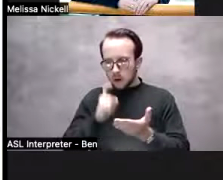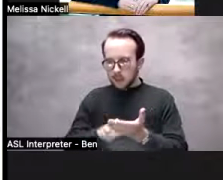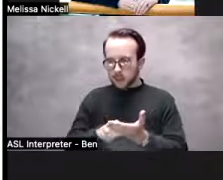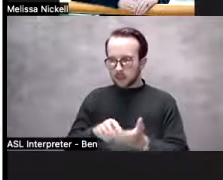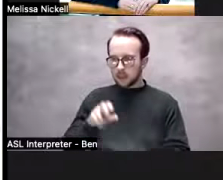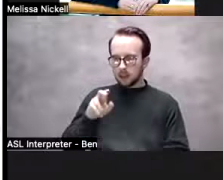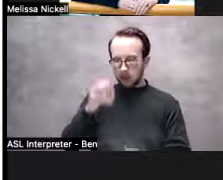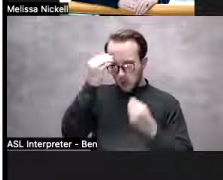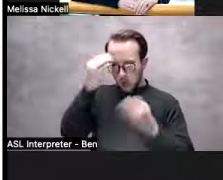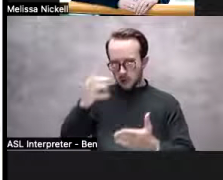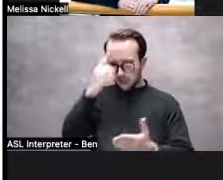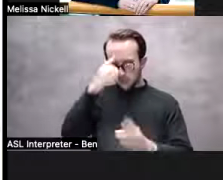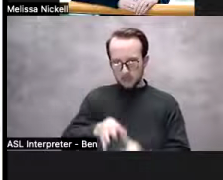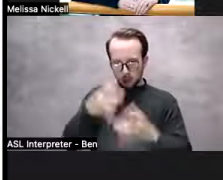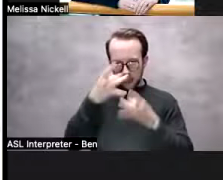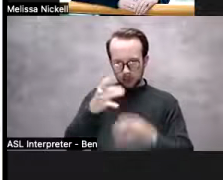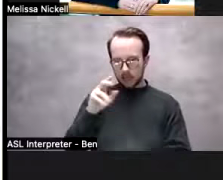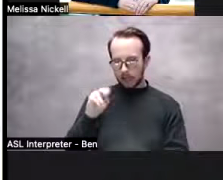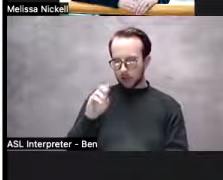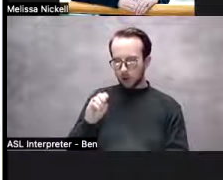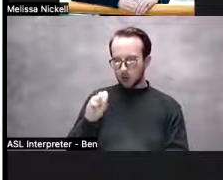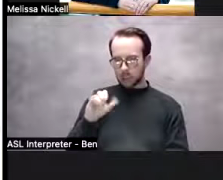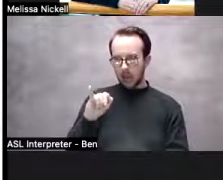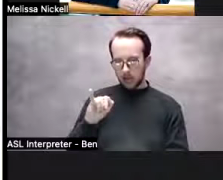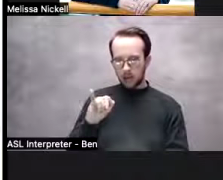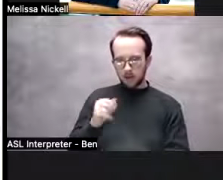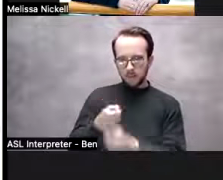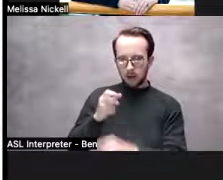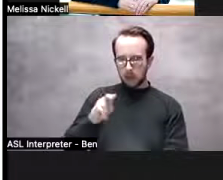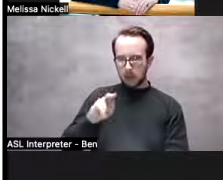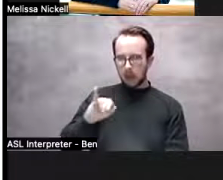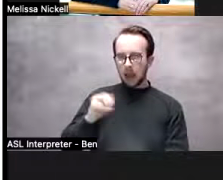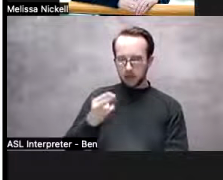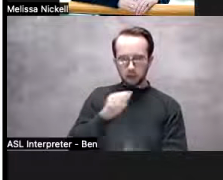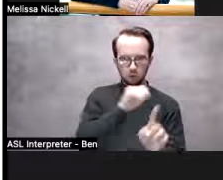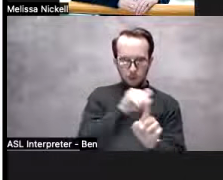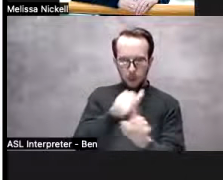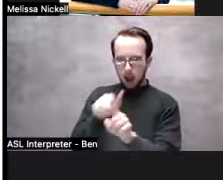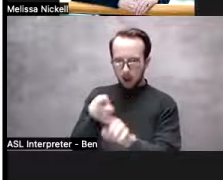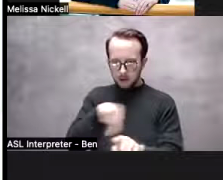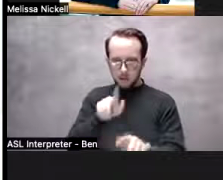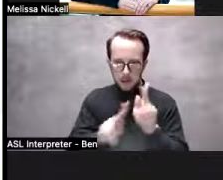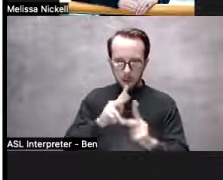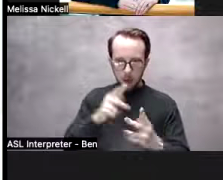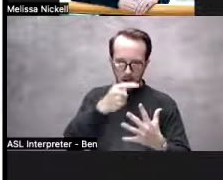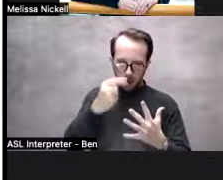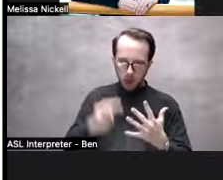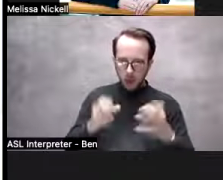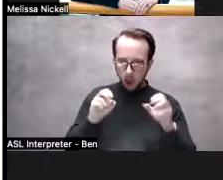is something that just notifications that come out from NIH, just again to remind people about opportunities,